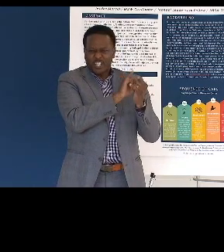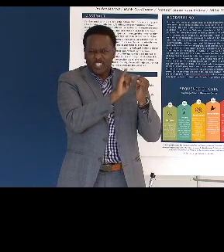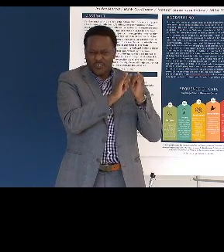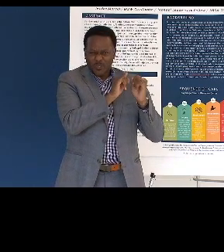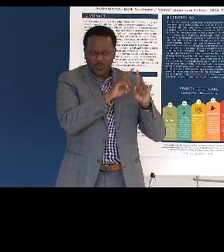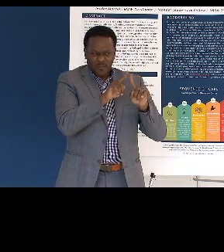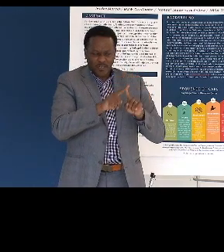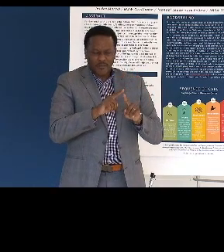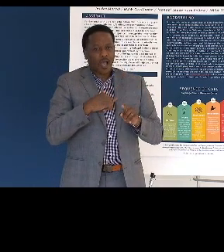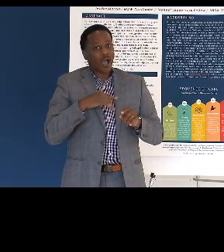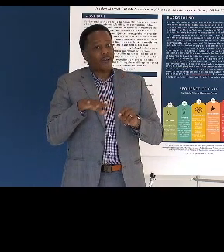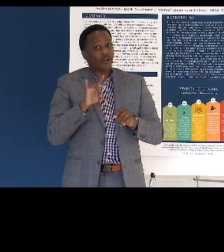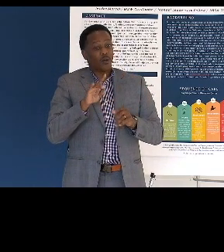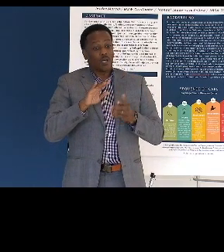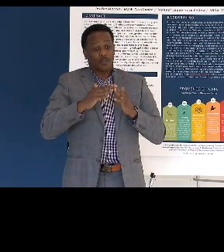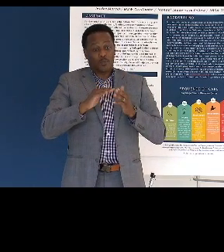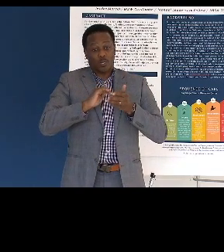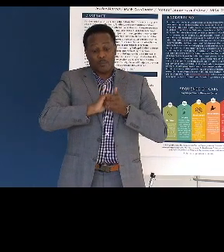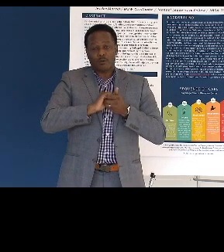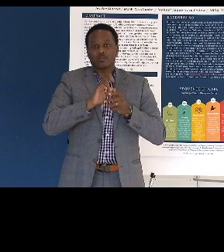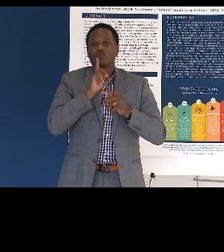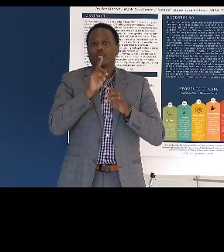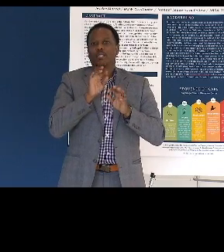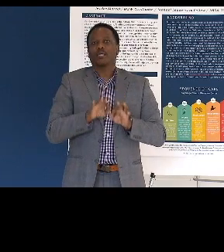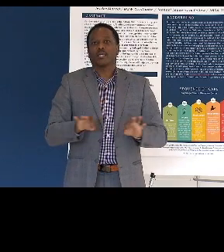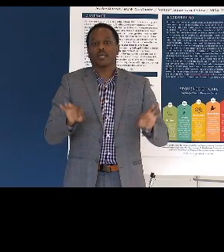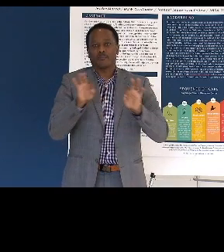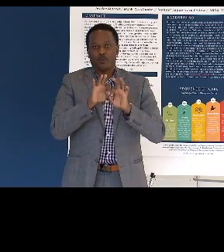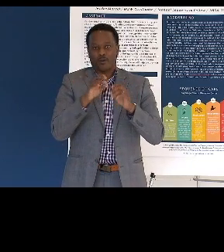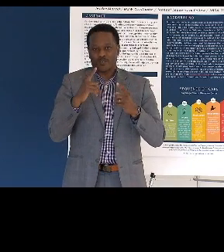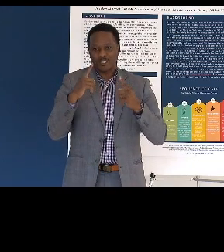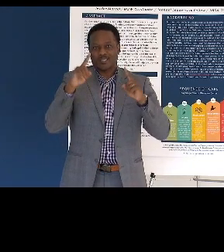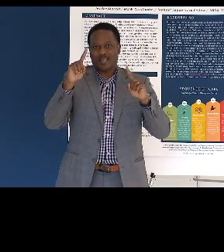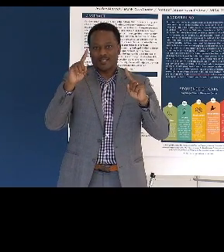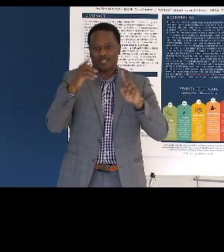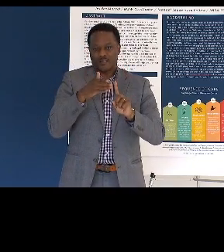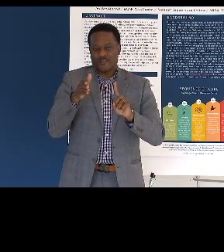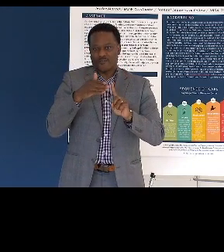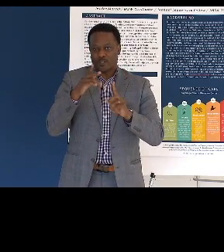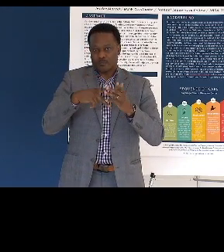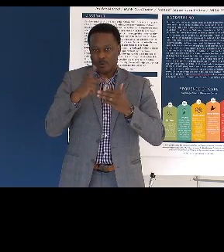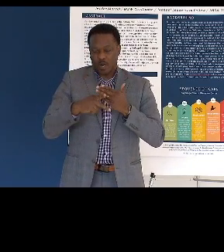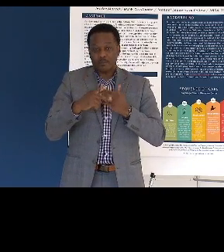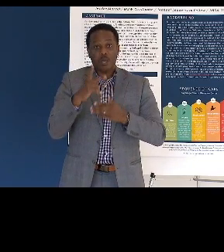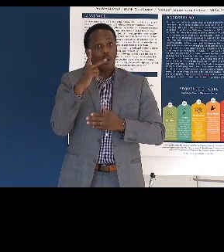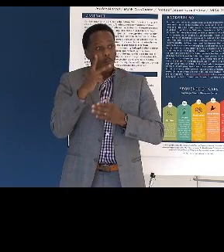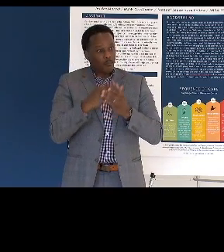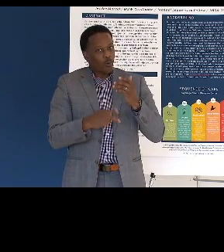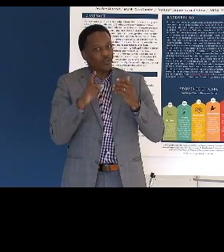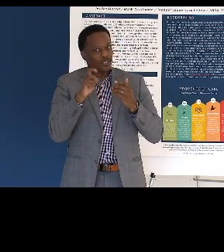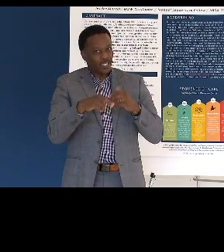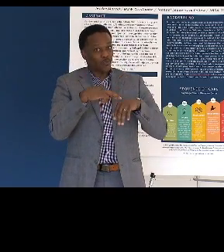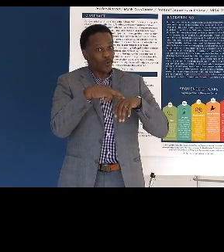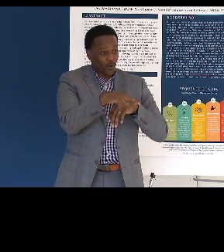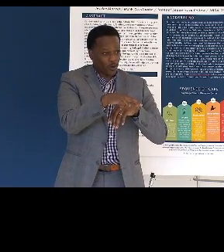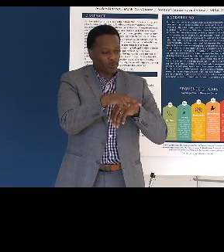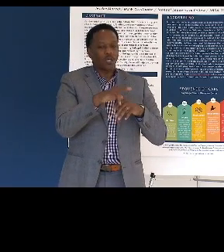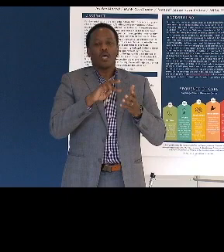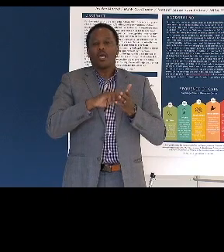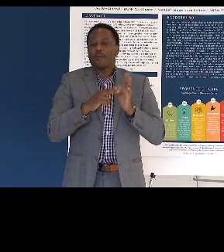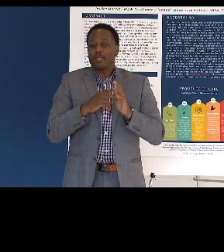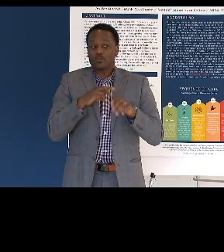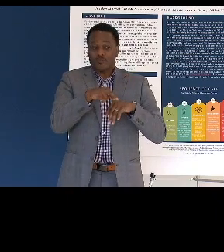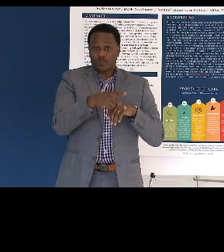really essential to the success of diversion programs, both as sources of referral, so referring to diversion centers,